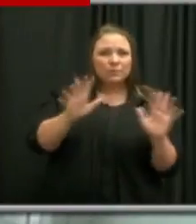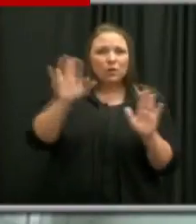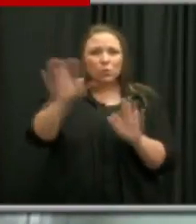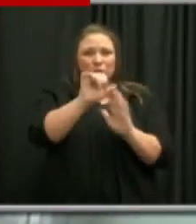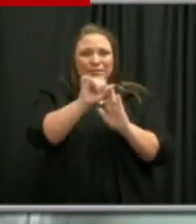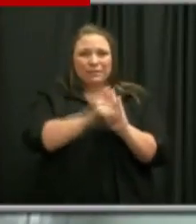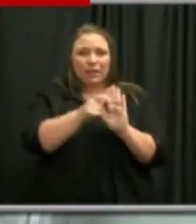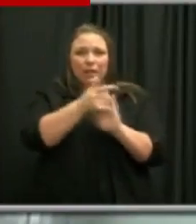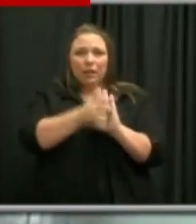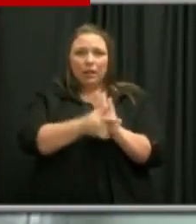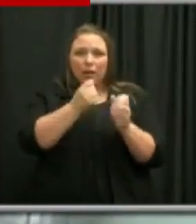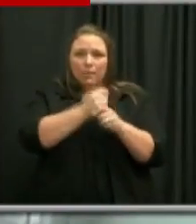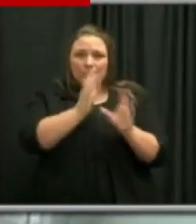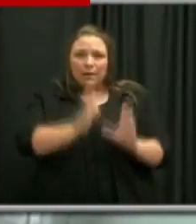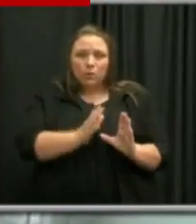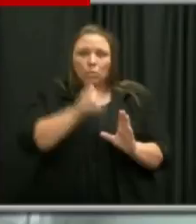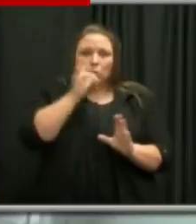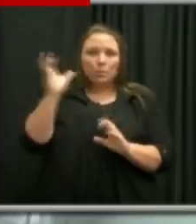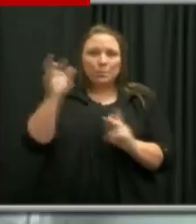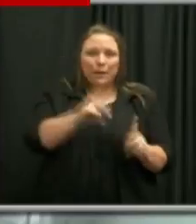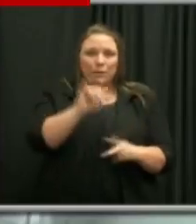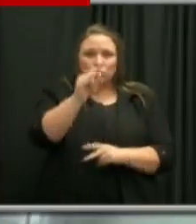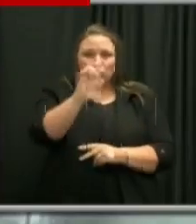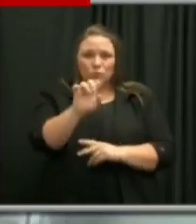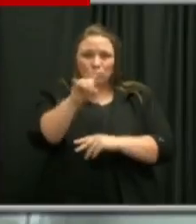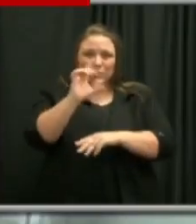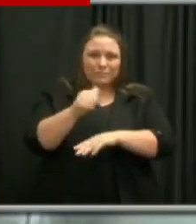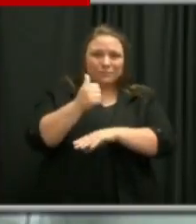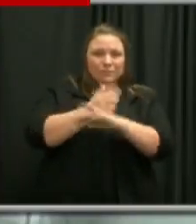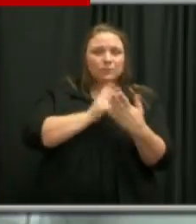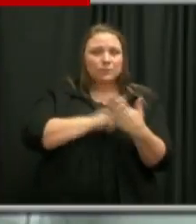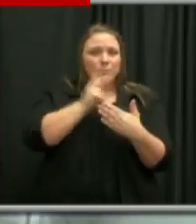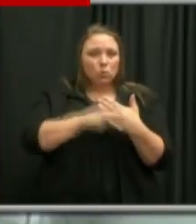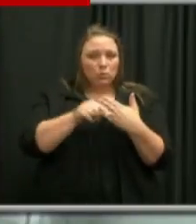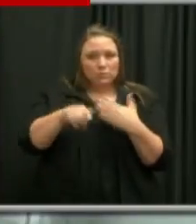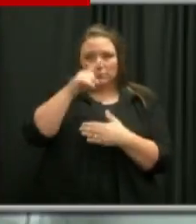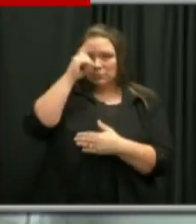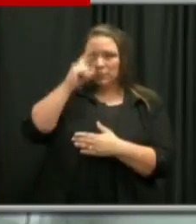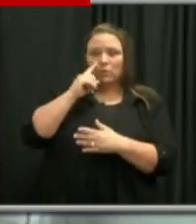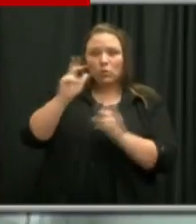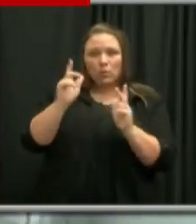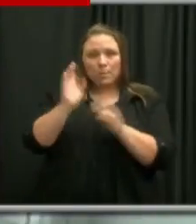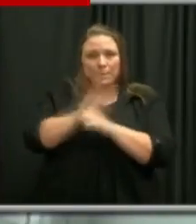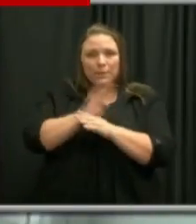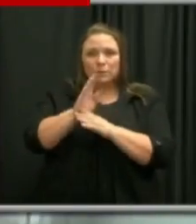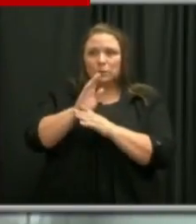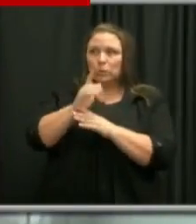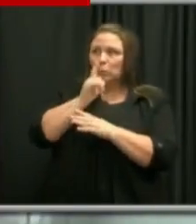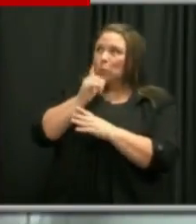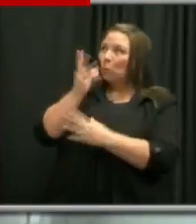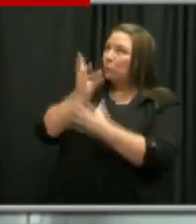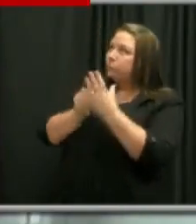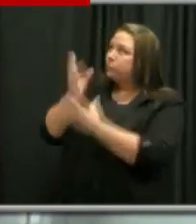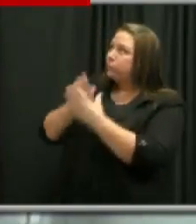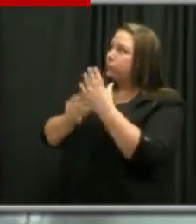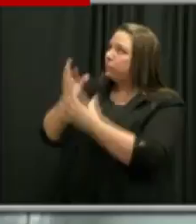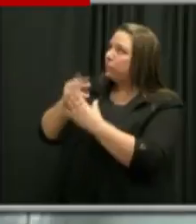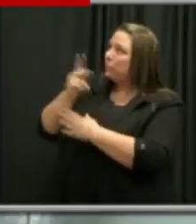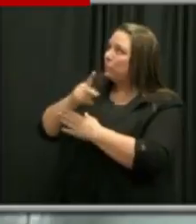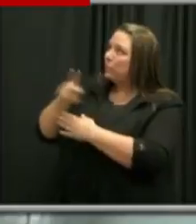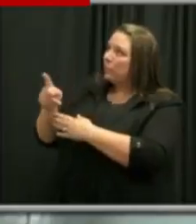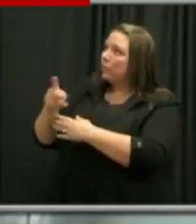come back June 1, to set up this program this summer for businesses that miss out on PPPLs